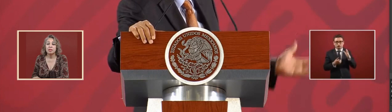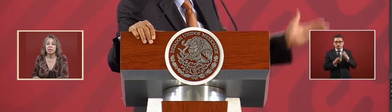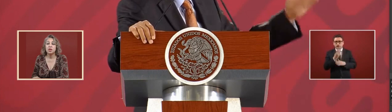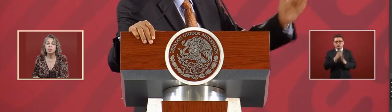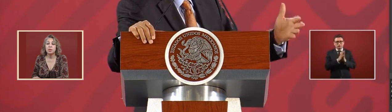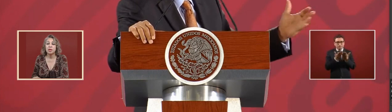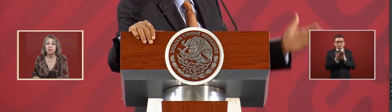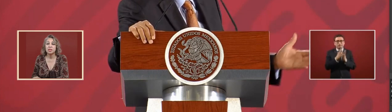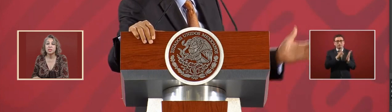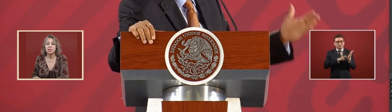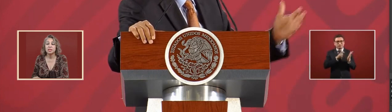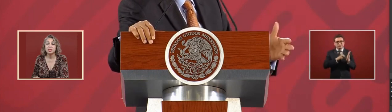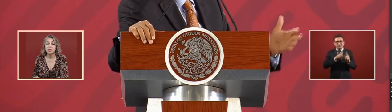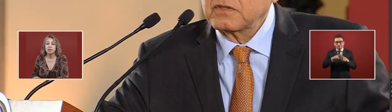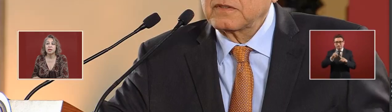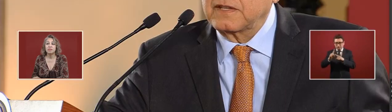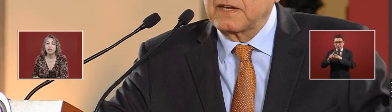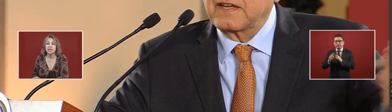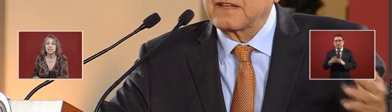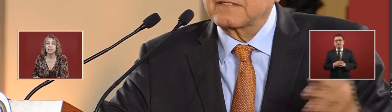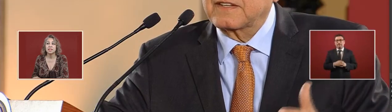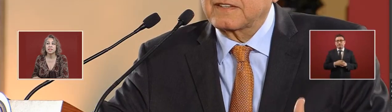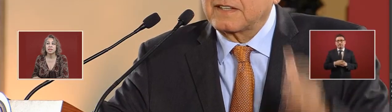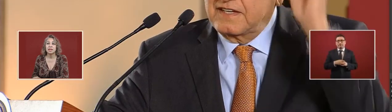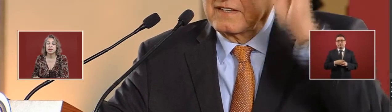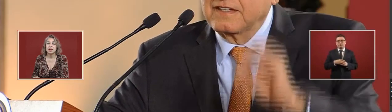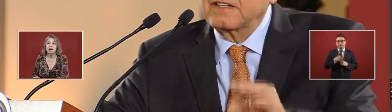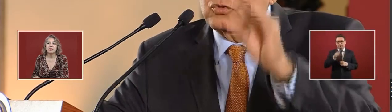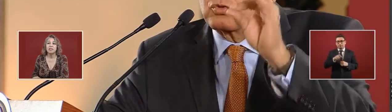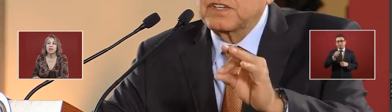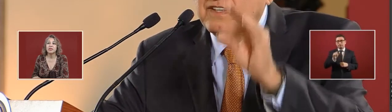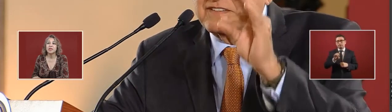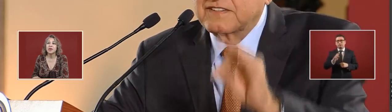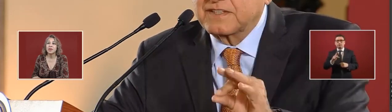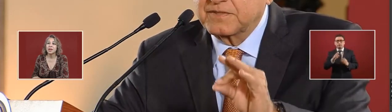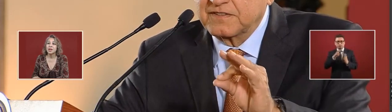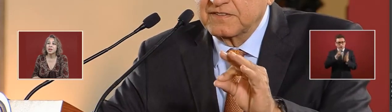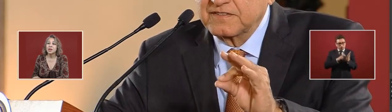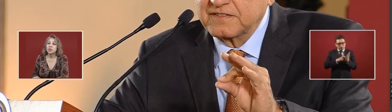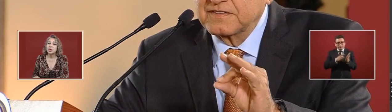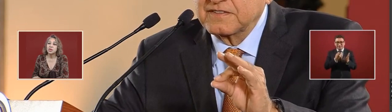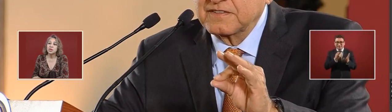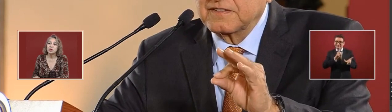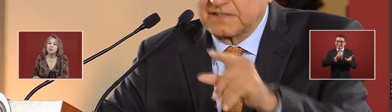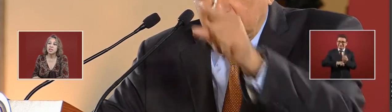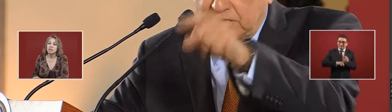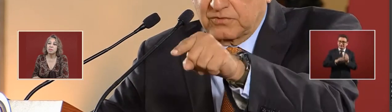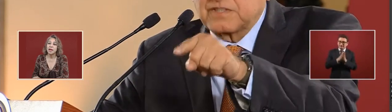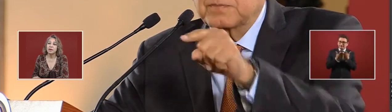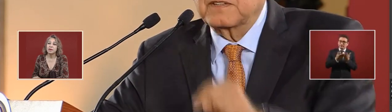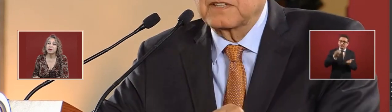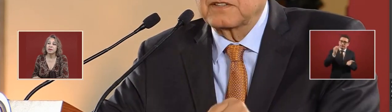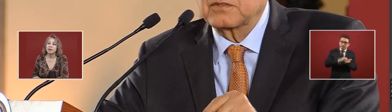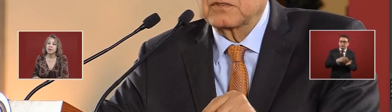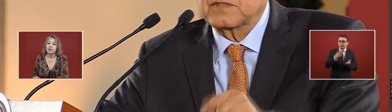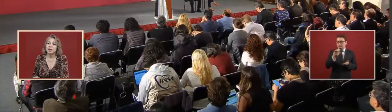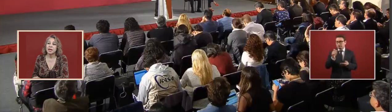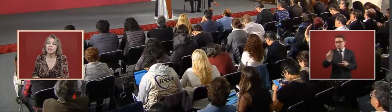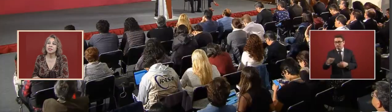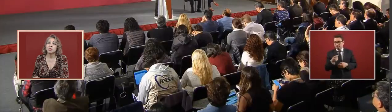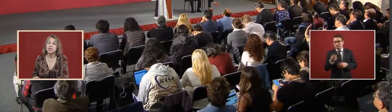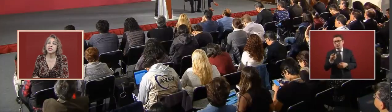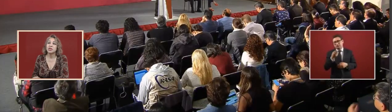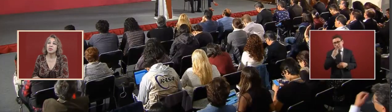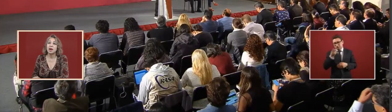libros, the new de, books de texto, of text, de la secretaría, of the secretary, este to introduce o sea, this matter, o sea,